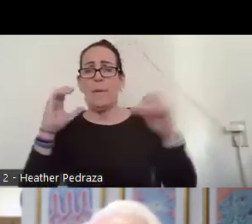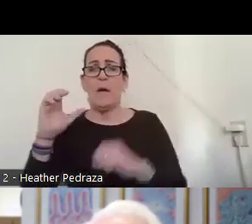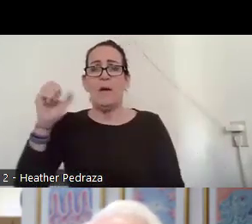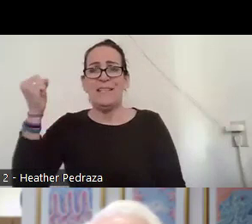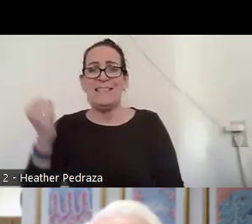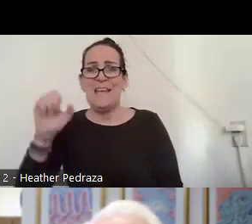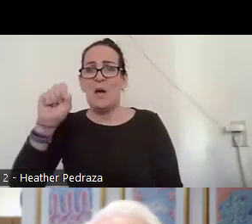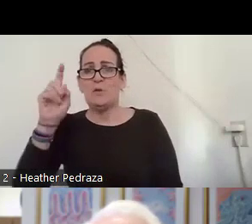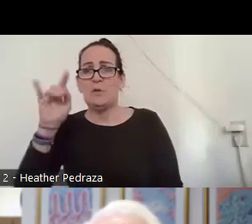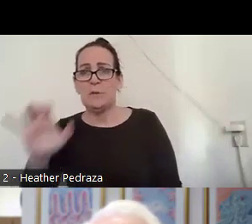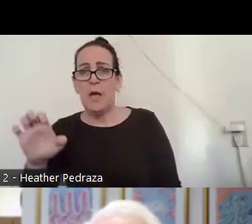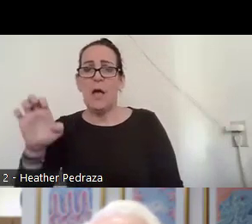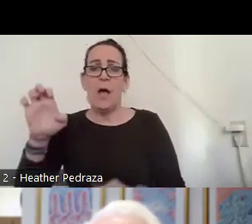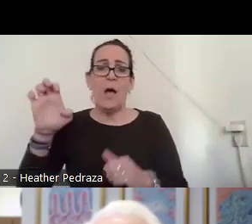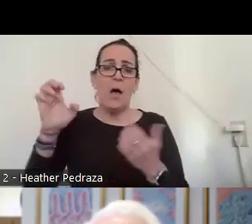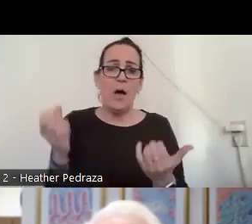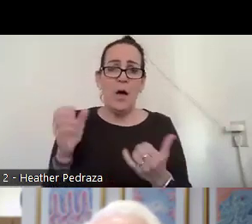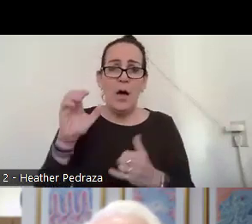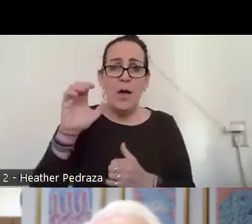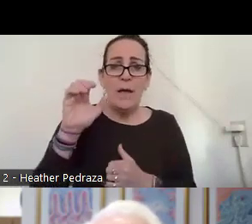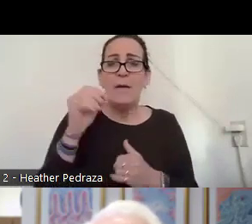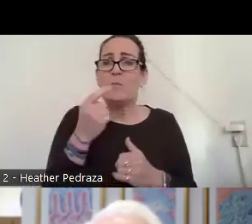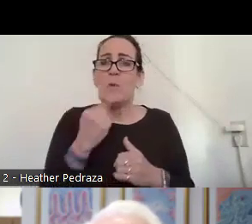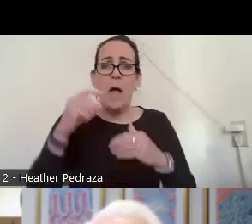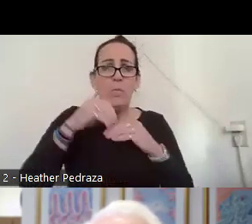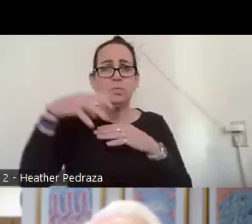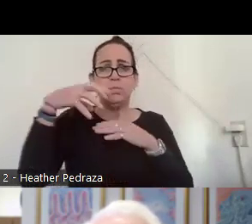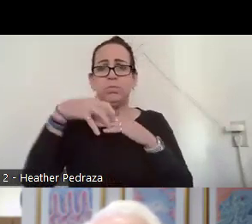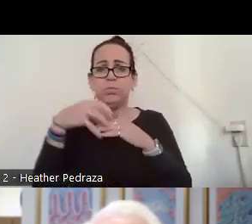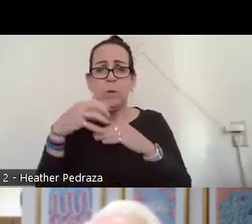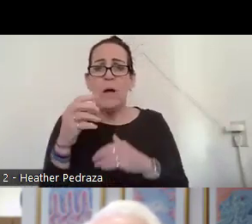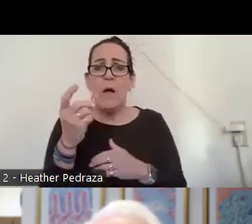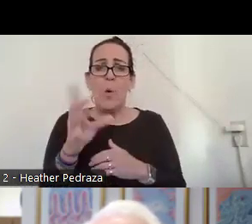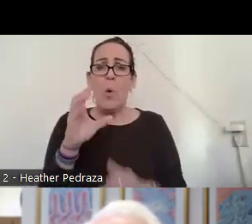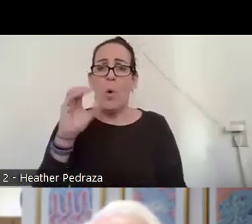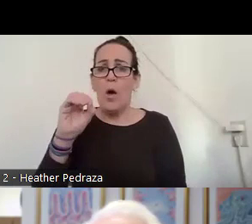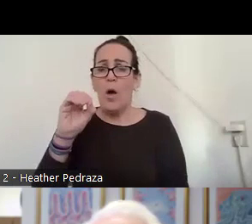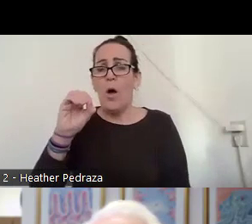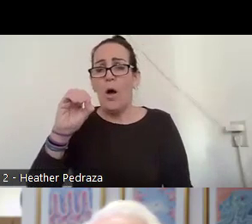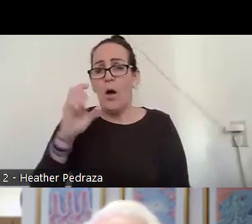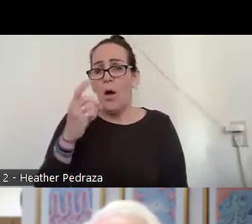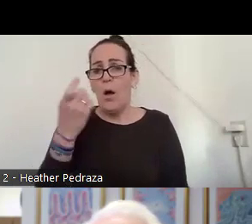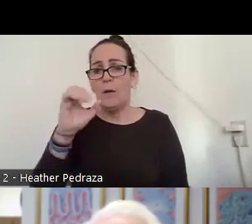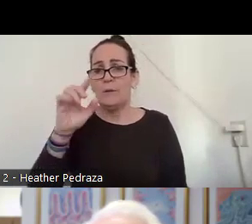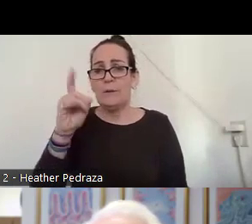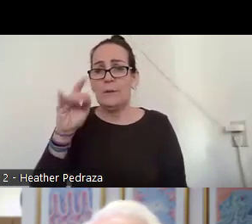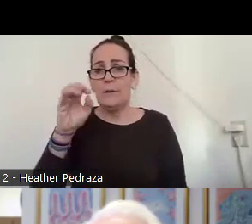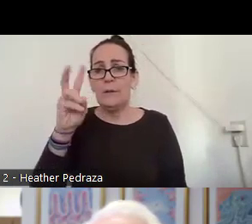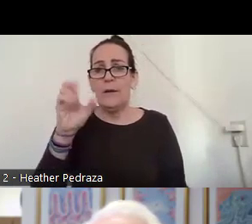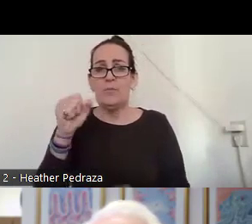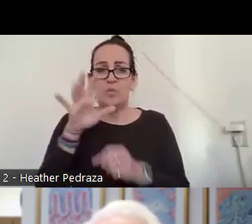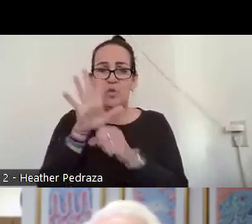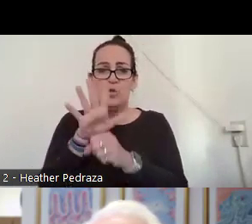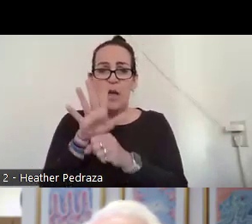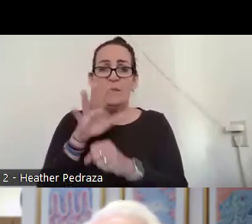in the inflammation, oxidative stress, or what are the KPIs that talk about it? Dr. Mobley's talk about, really